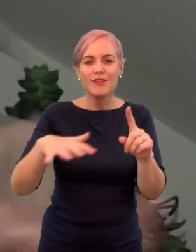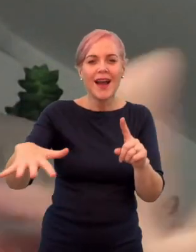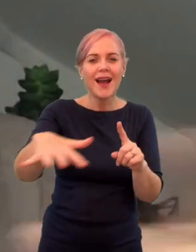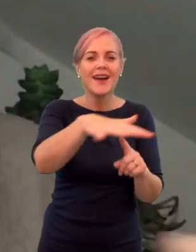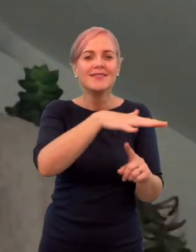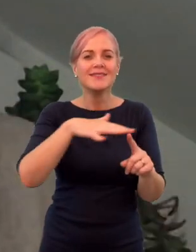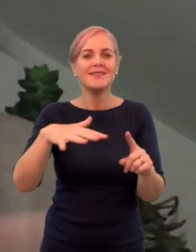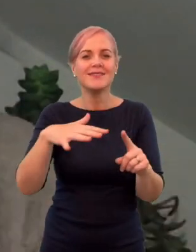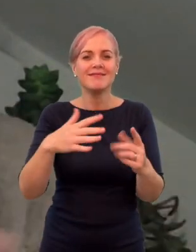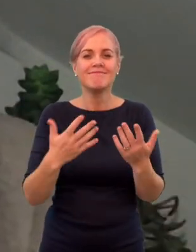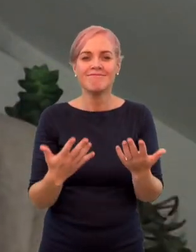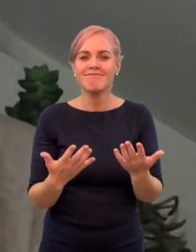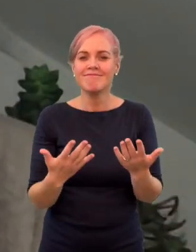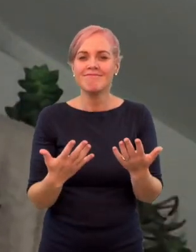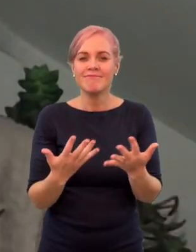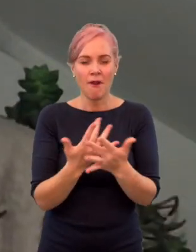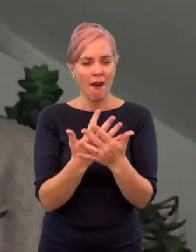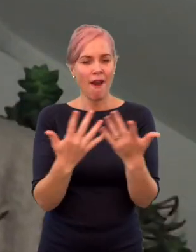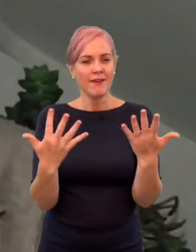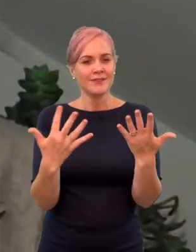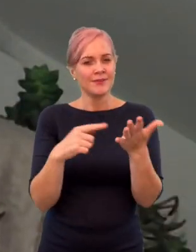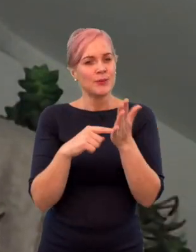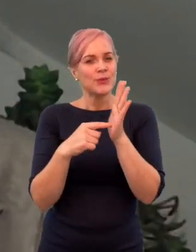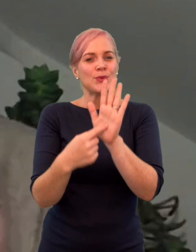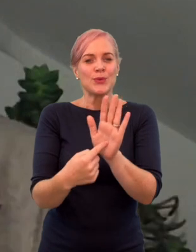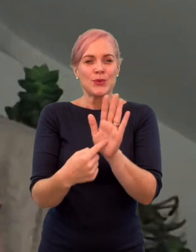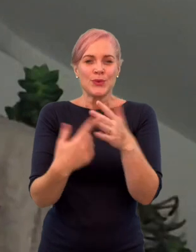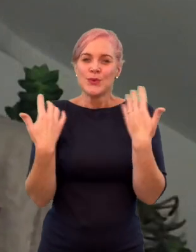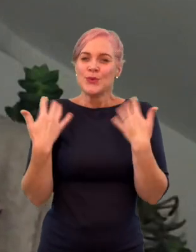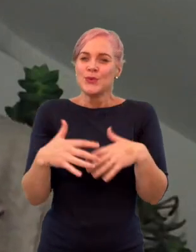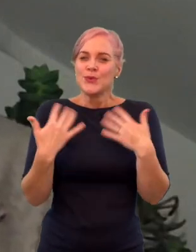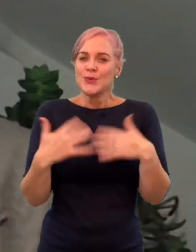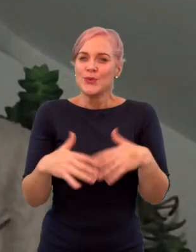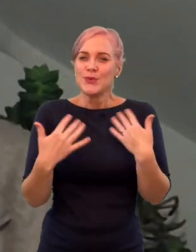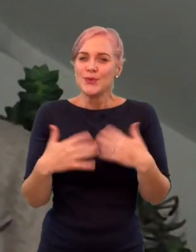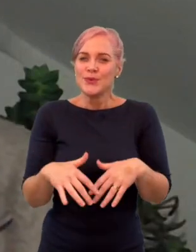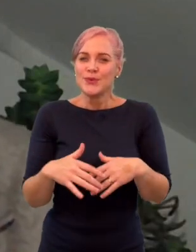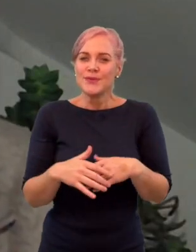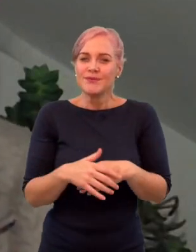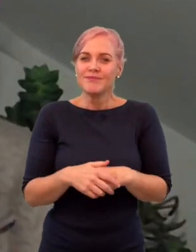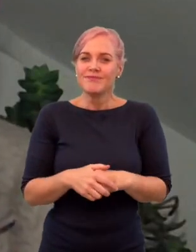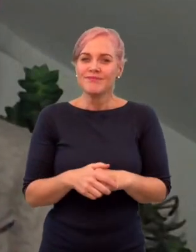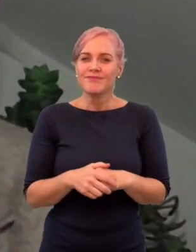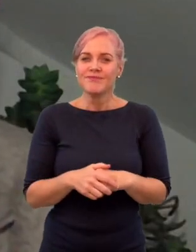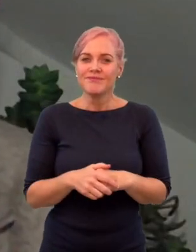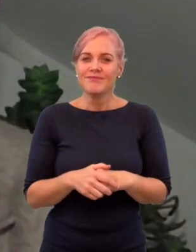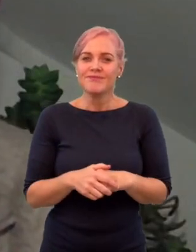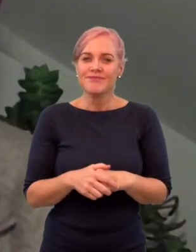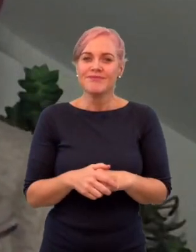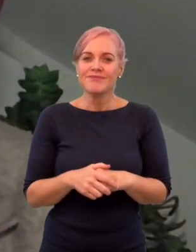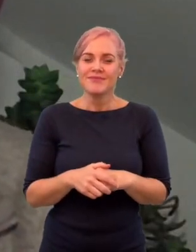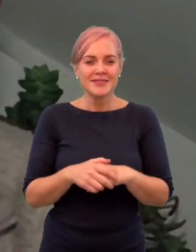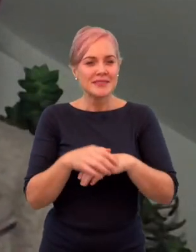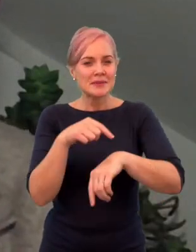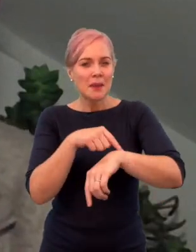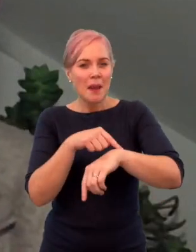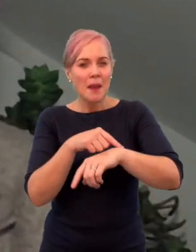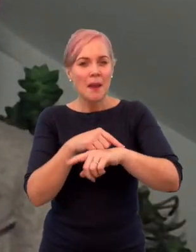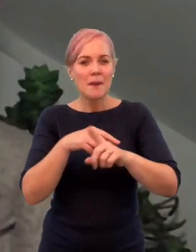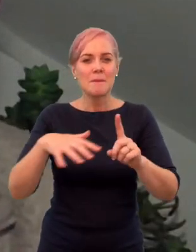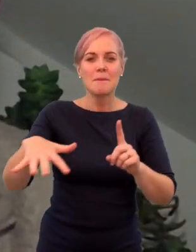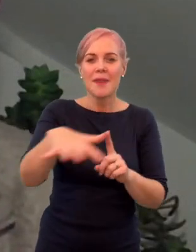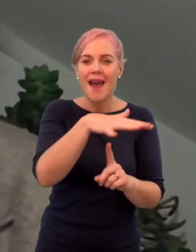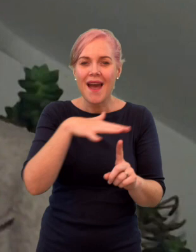that materiality, the concrete around sort of suggests, does a lot of that suggesting, sort of is able to depict, um,